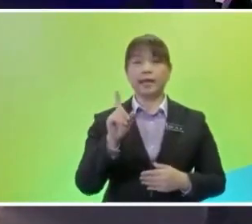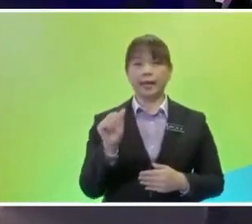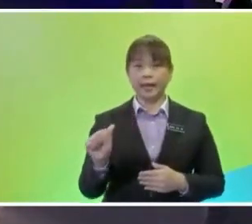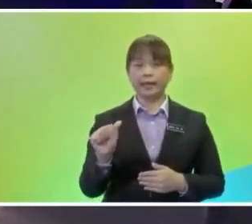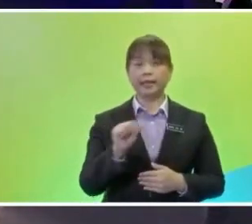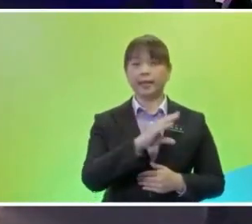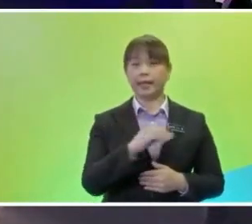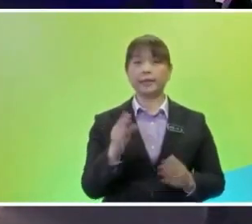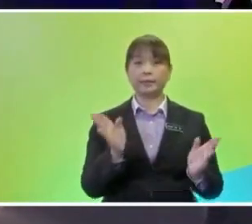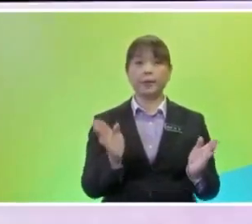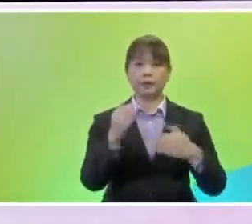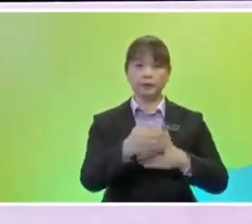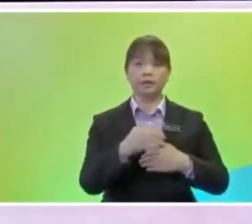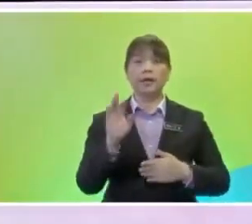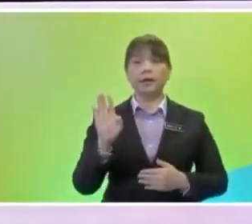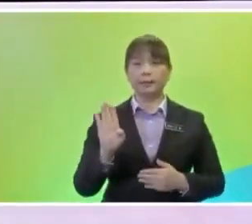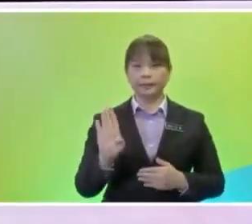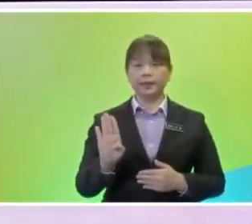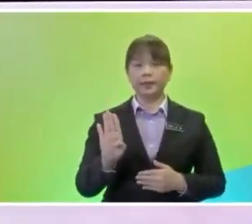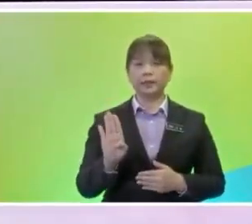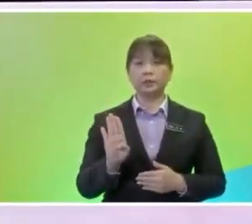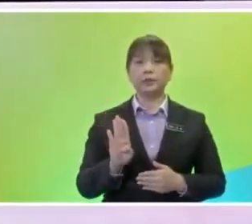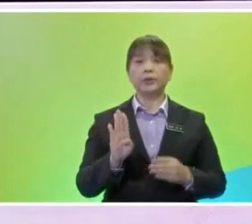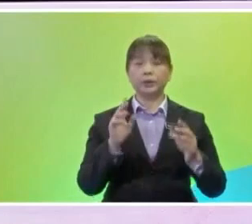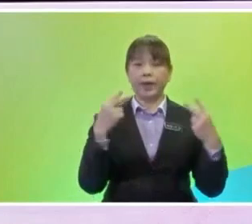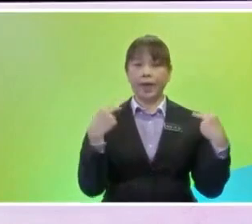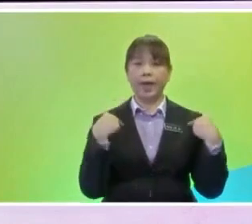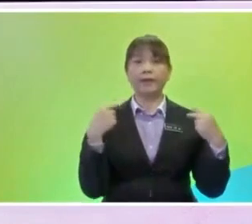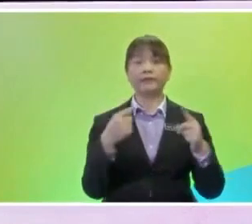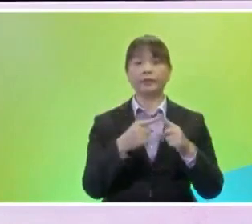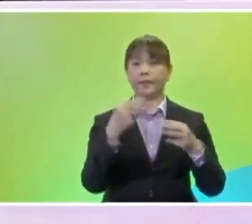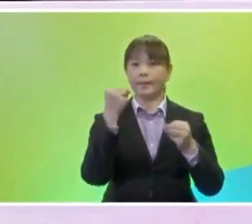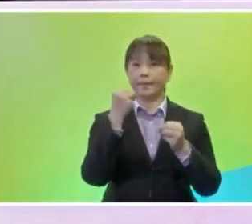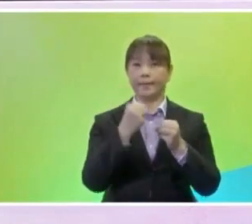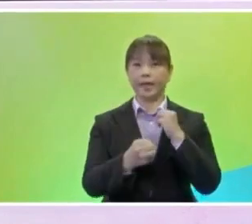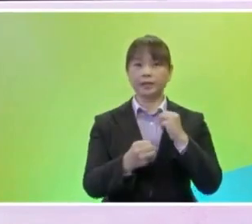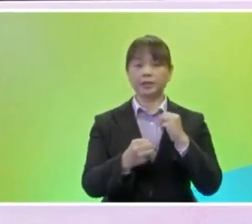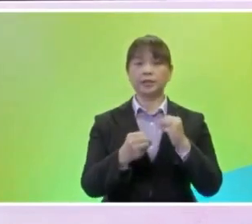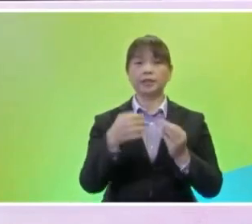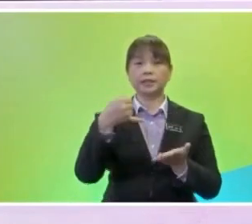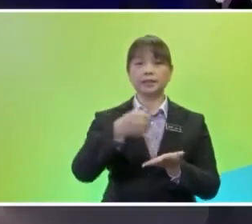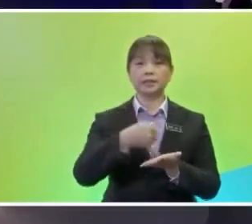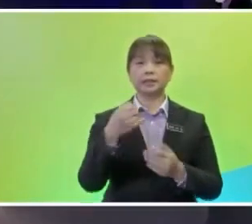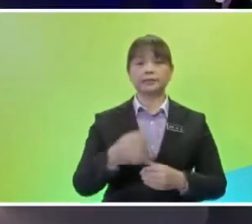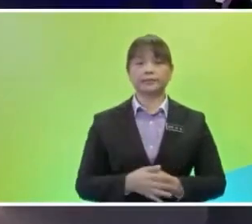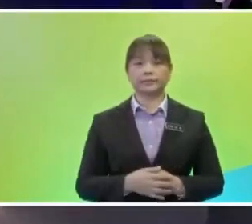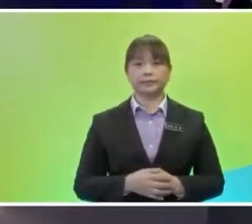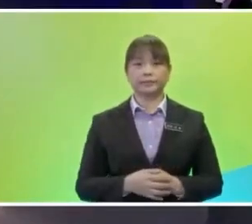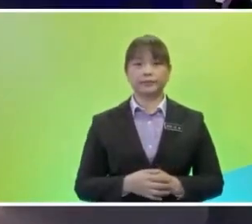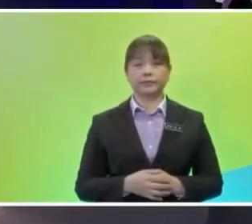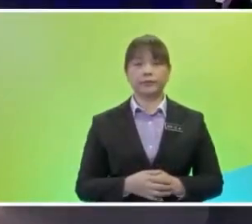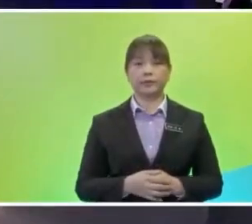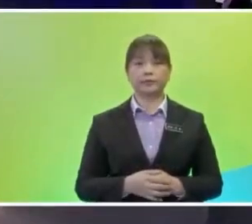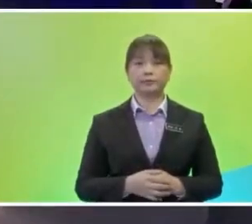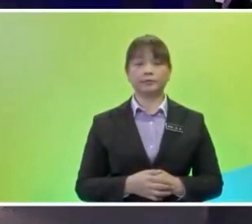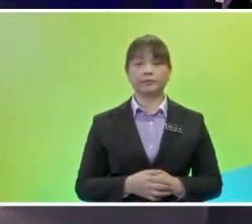match this phrase to this phrase, which one is the best one to complete a sentence. Okay, so I will ask Shafika's help to do number one.